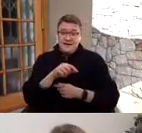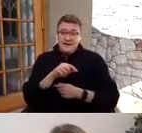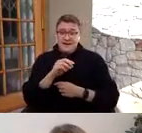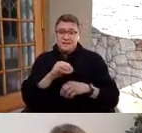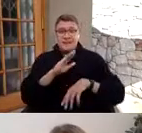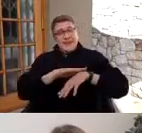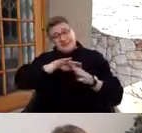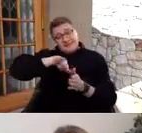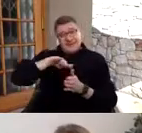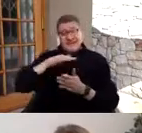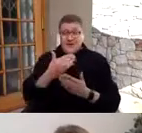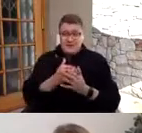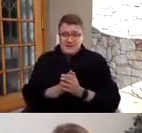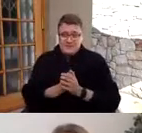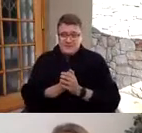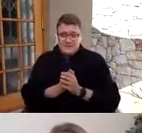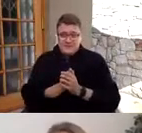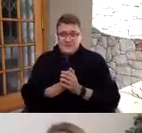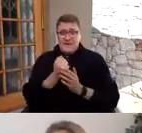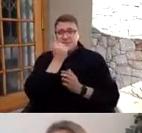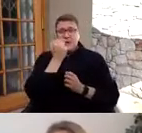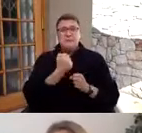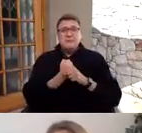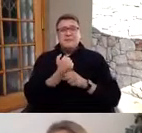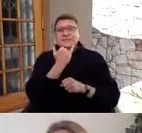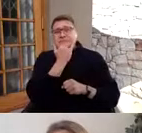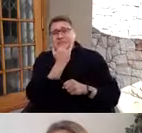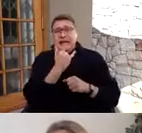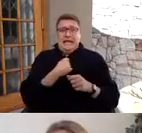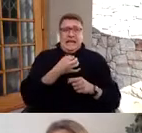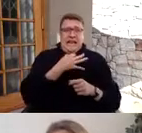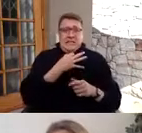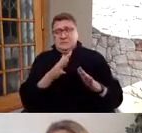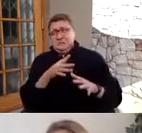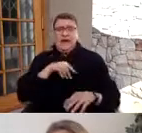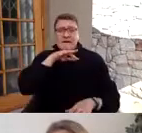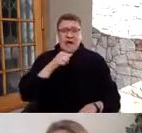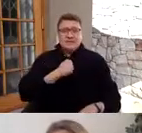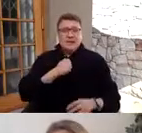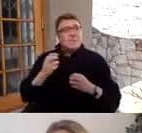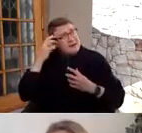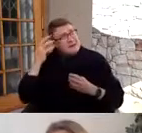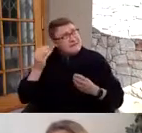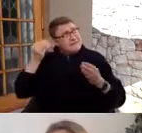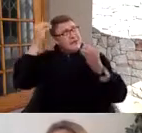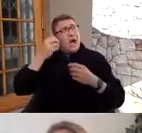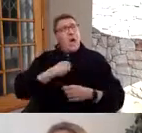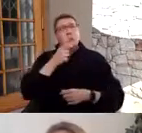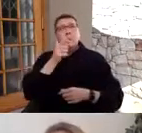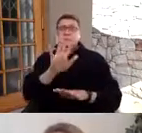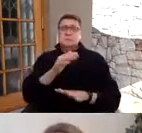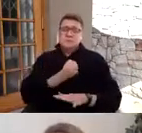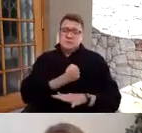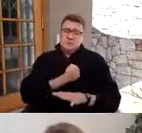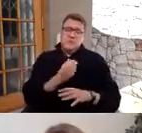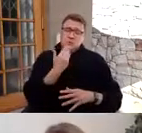to watch us. And sorry for all my errors I just made, but I'm Afrikaans and I do make my own words and I create my own things. So that's just